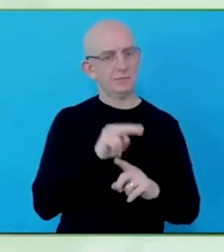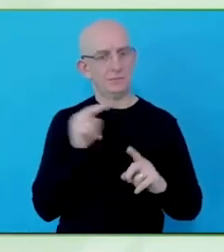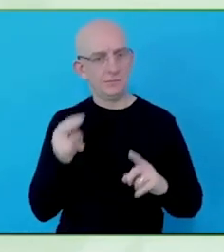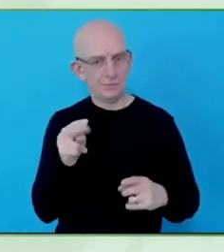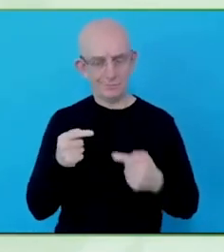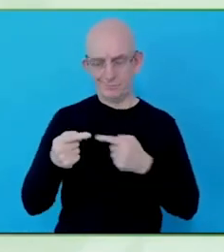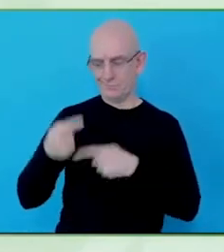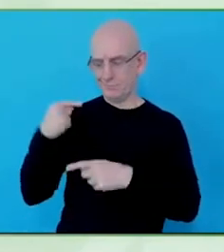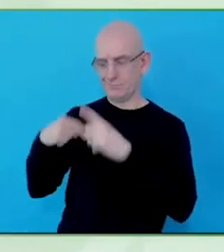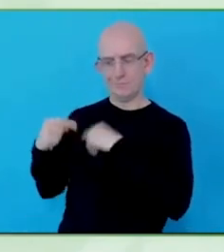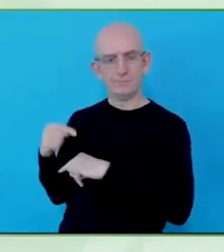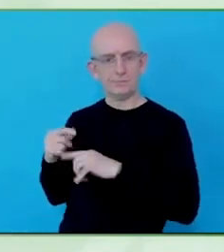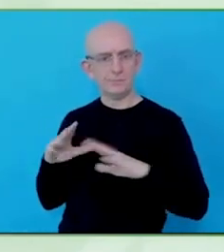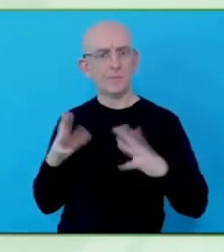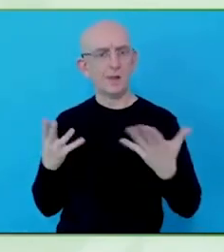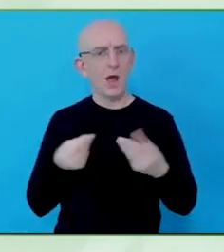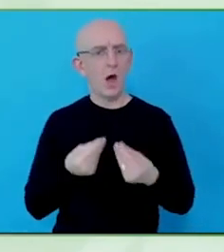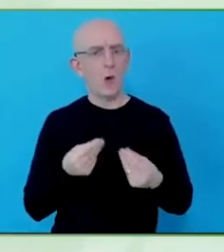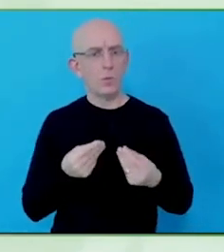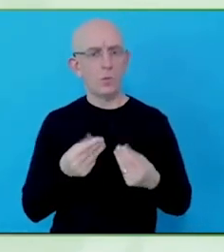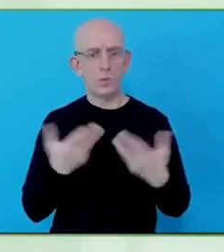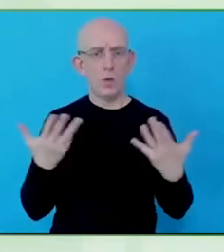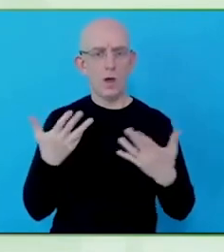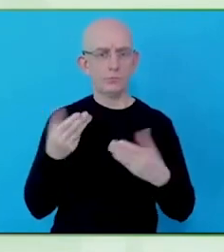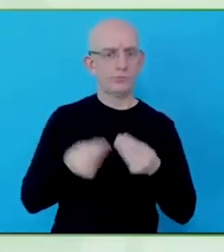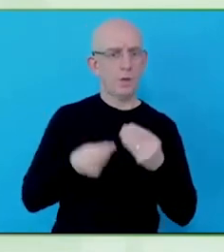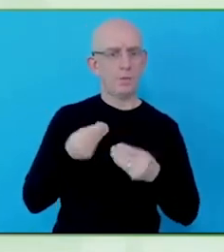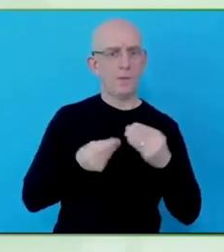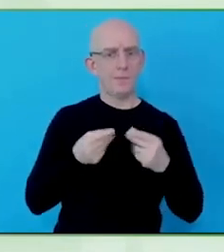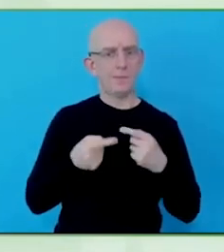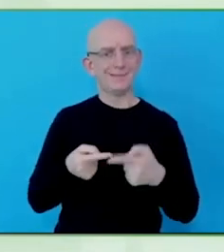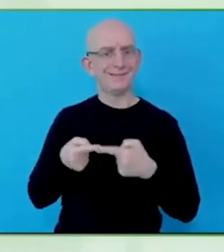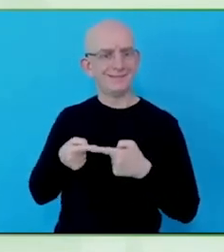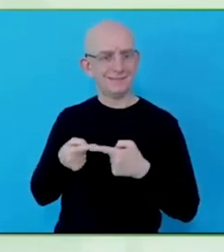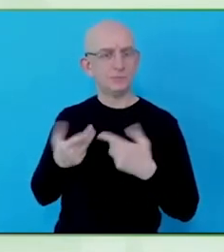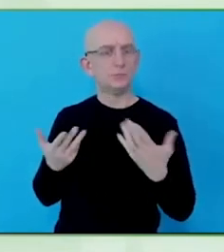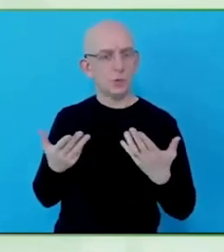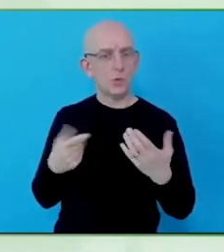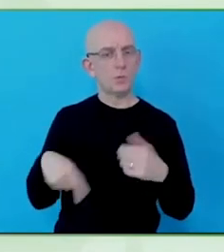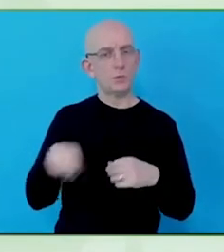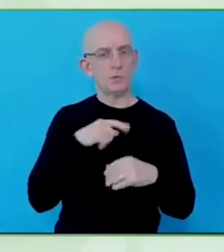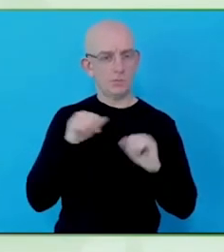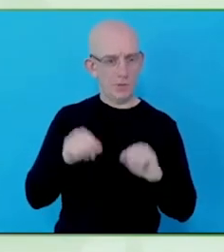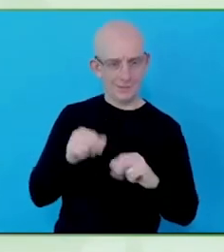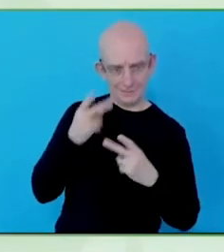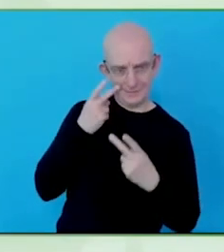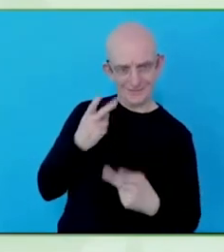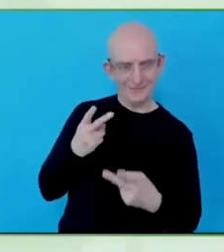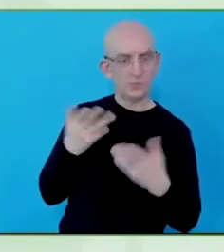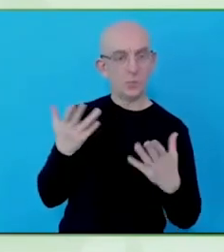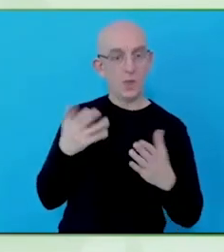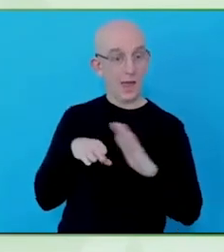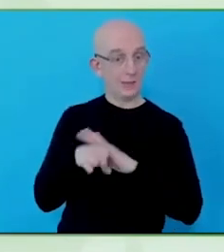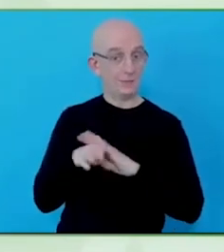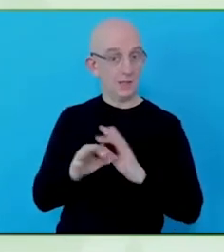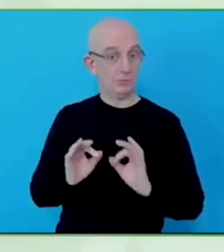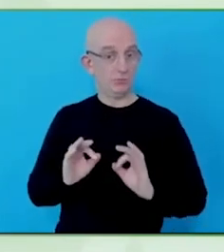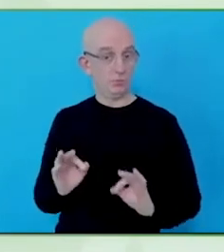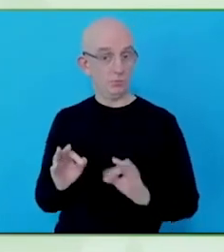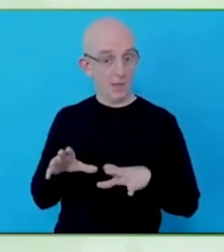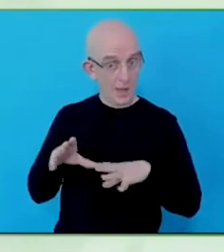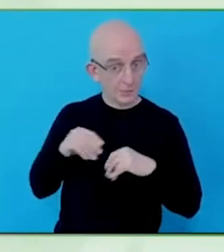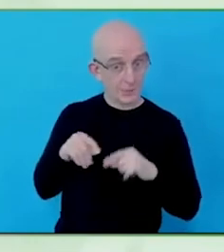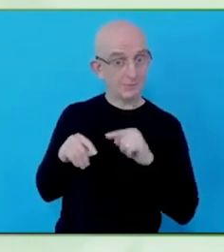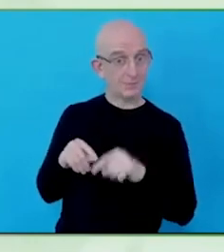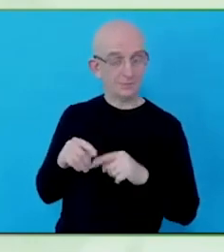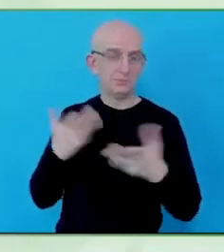desktop, the mobile phone, or the tablet. And that, of course, is the part we focus on, because we come from the manufacturer's